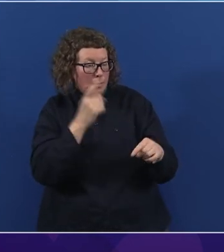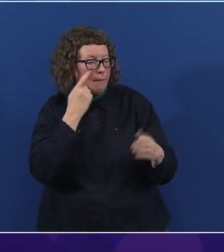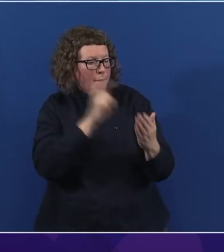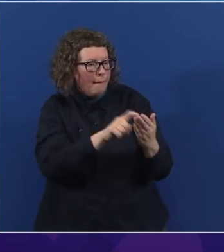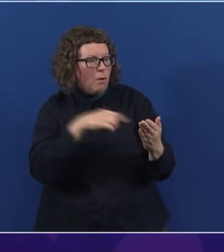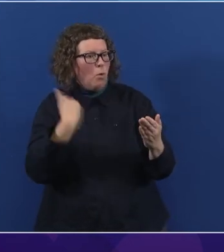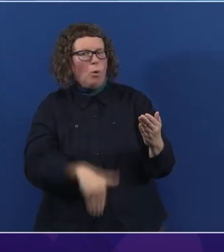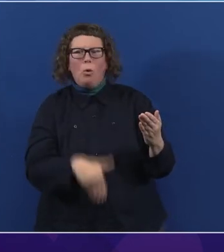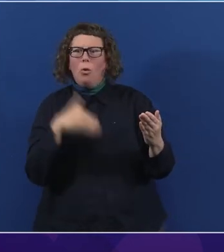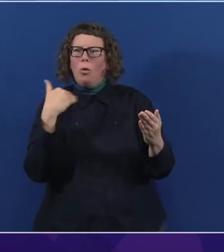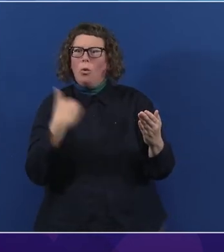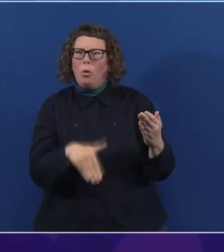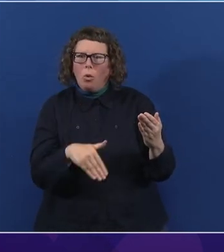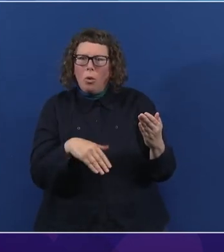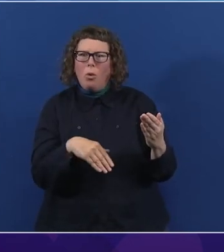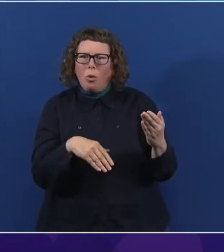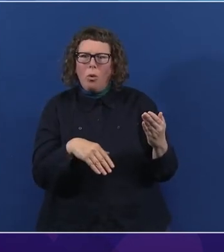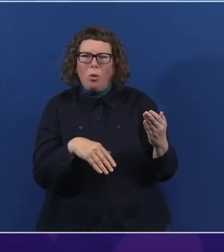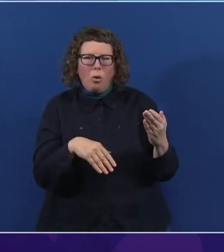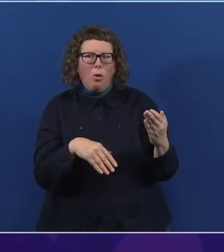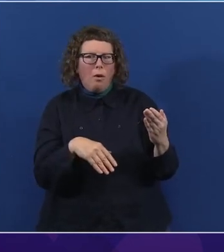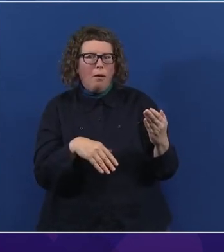recognize really good